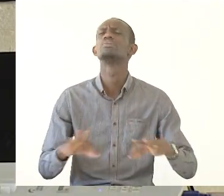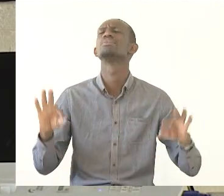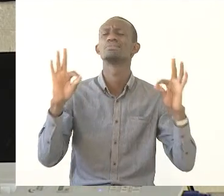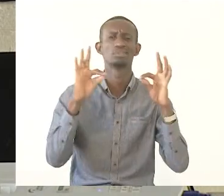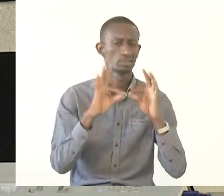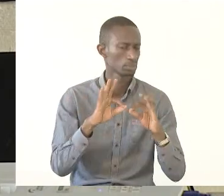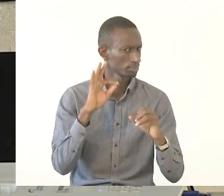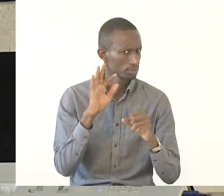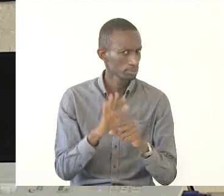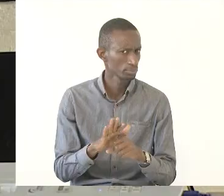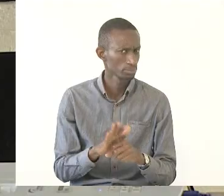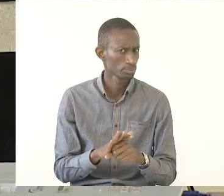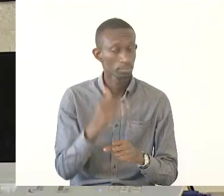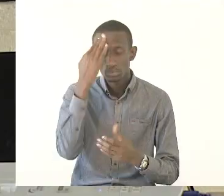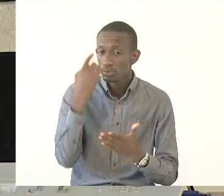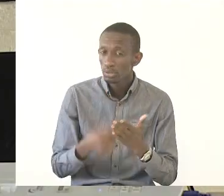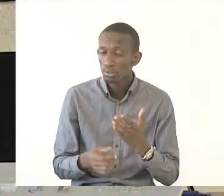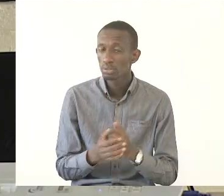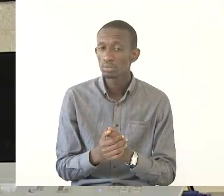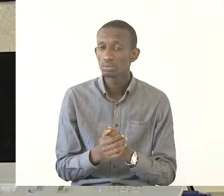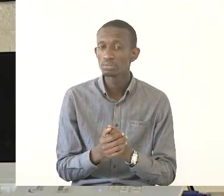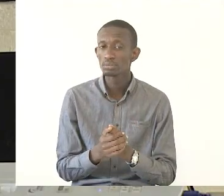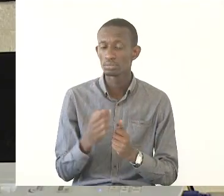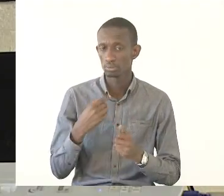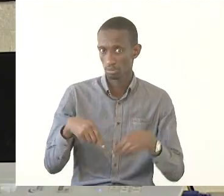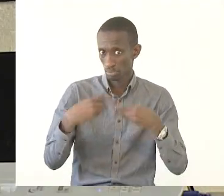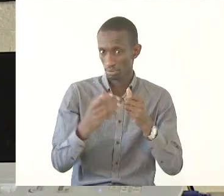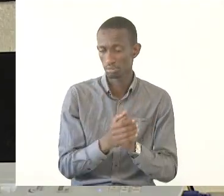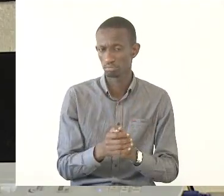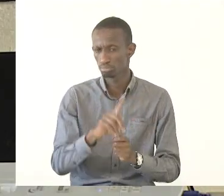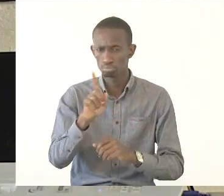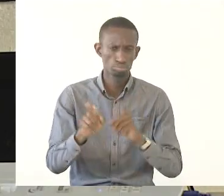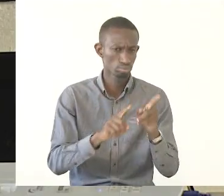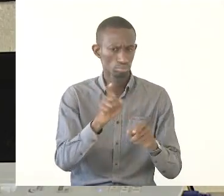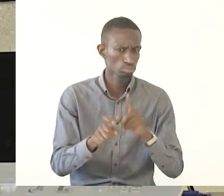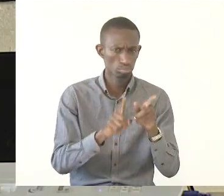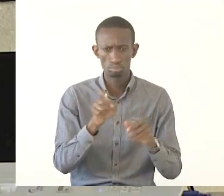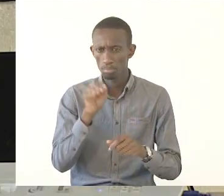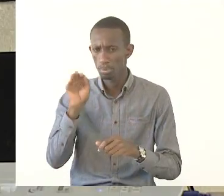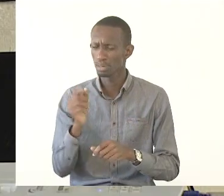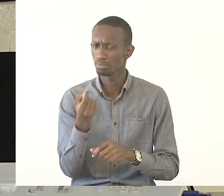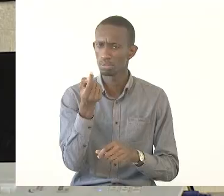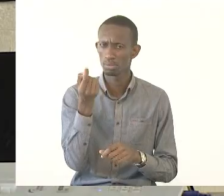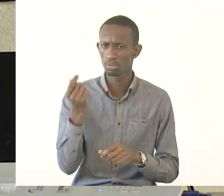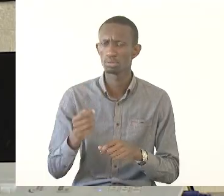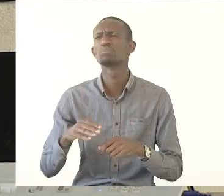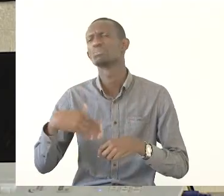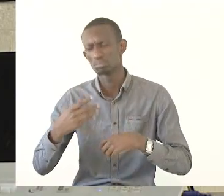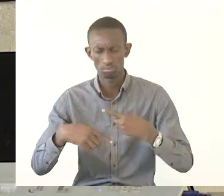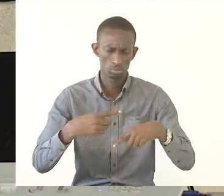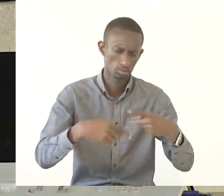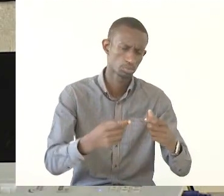So that's why I thought of doing some small, simple questions, and then we just continue